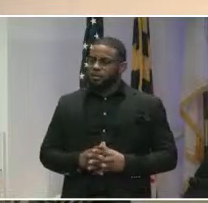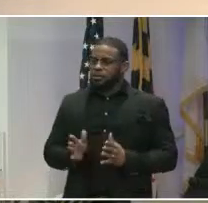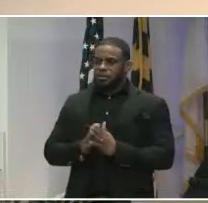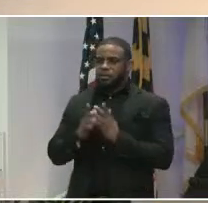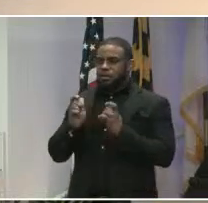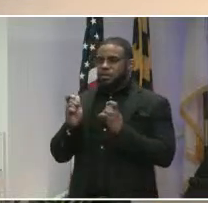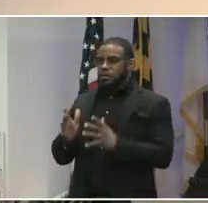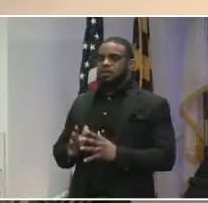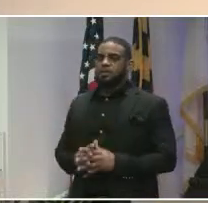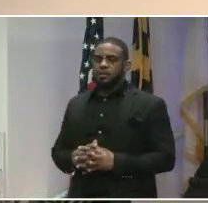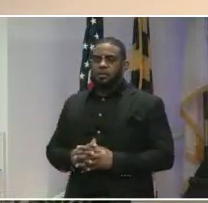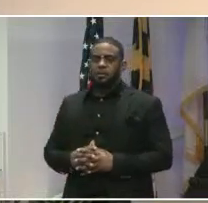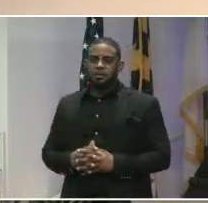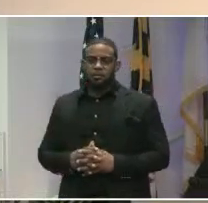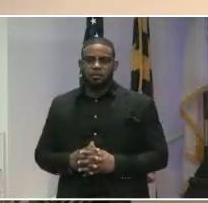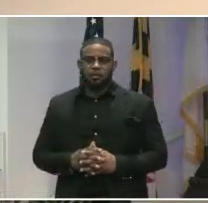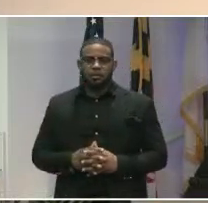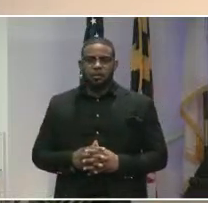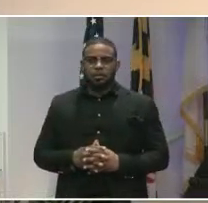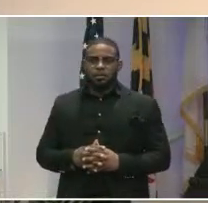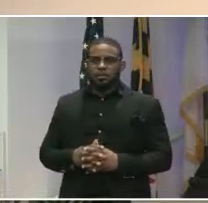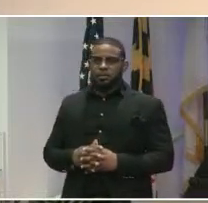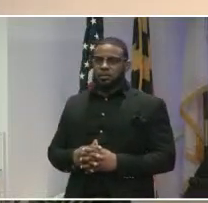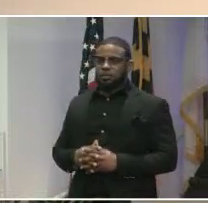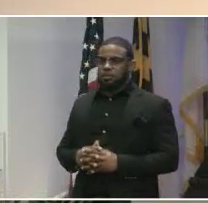Hallelujah. Hallelujah.